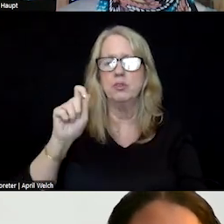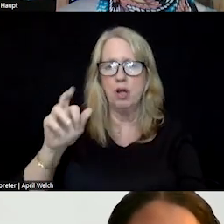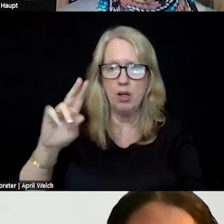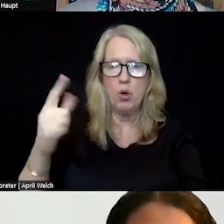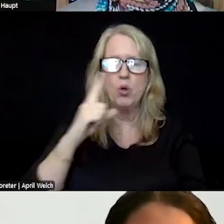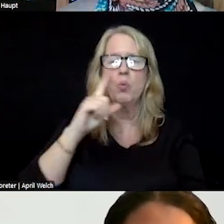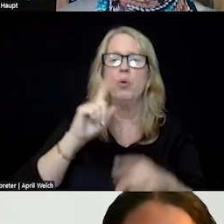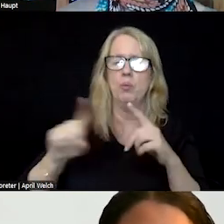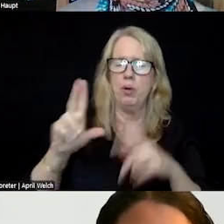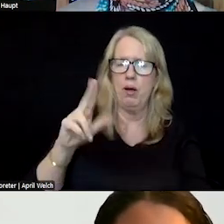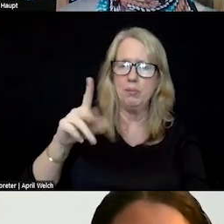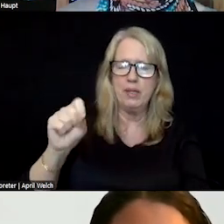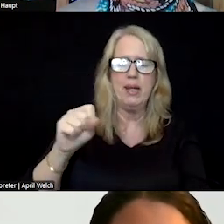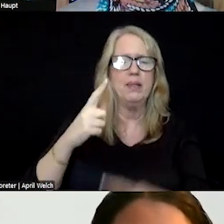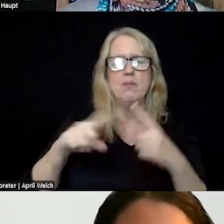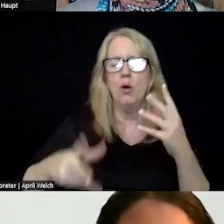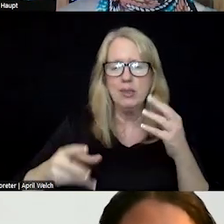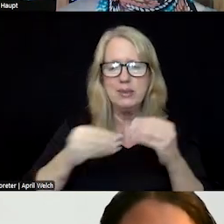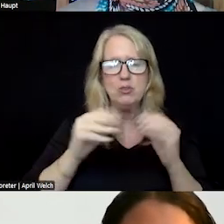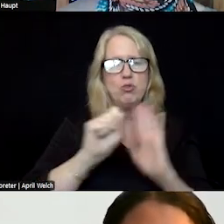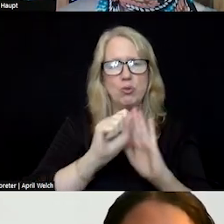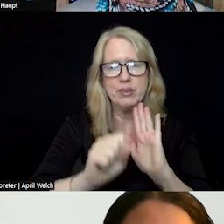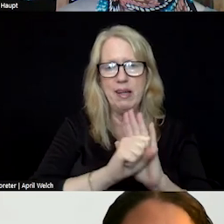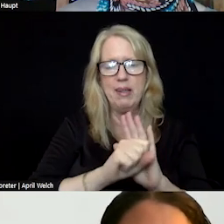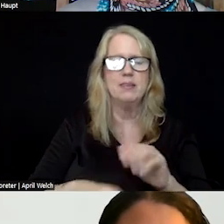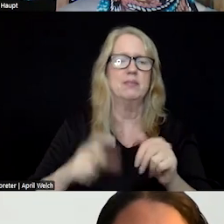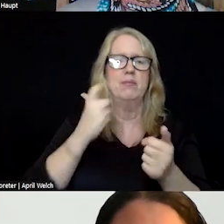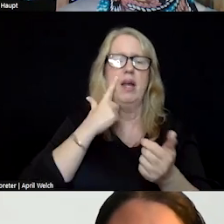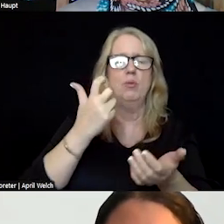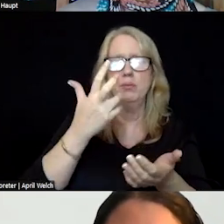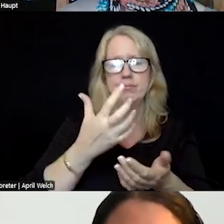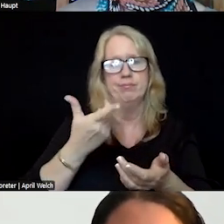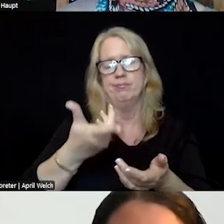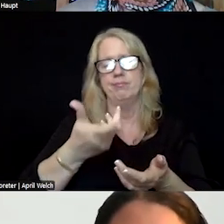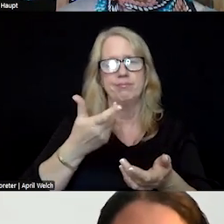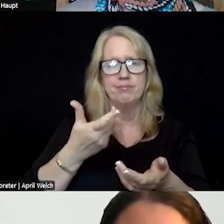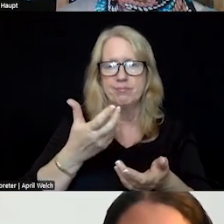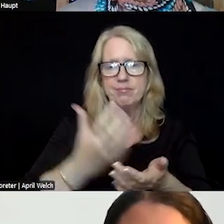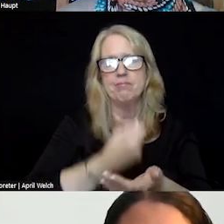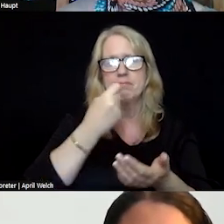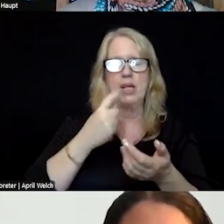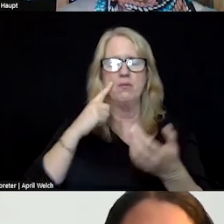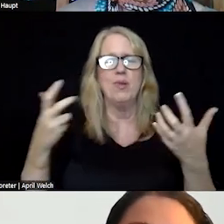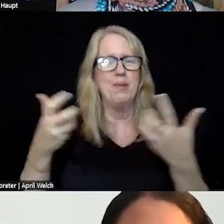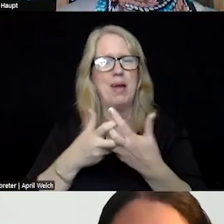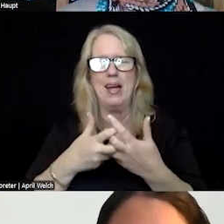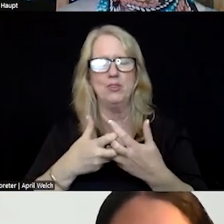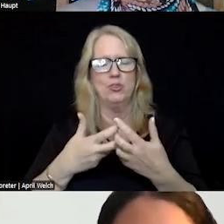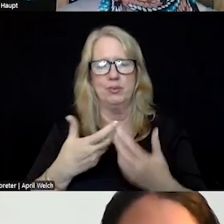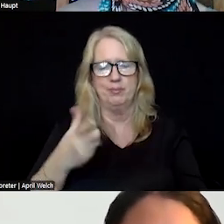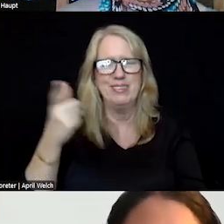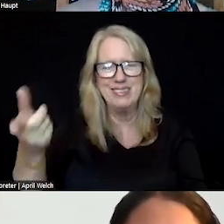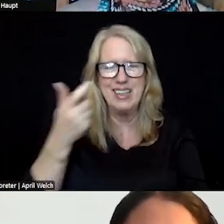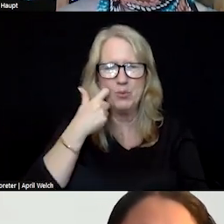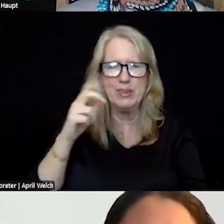with any additional states that take advantage of the match. But yeah, no, like David just